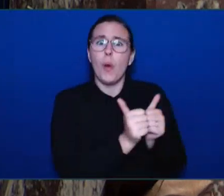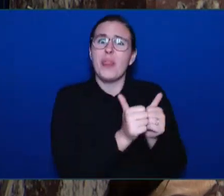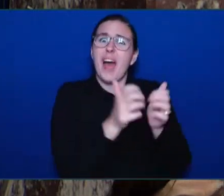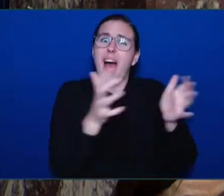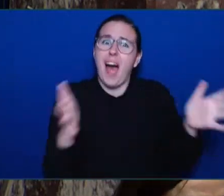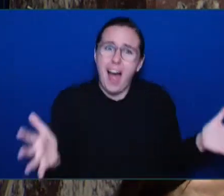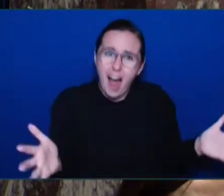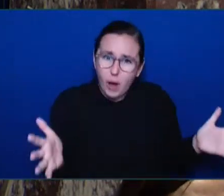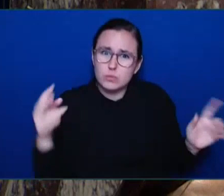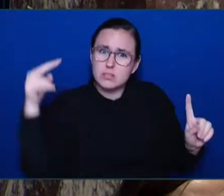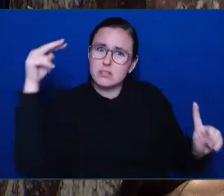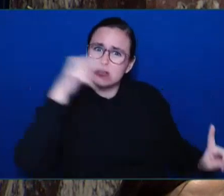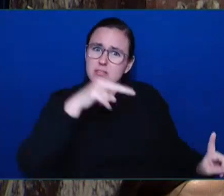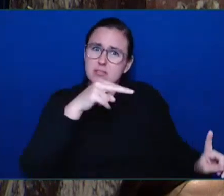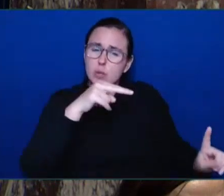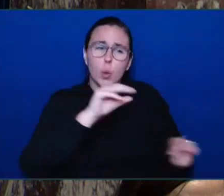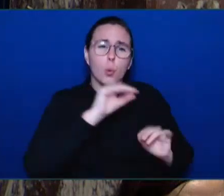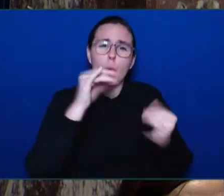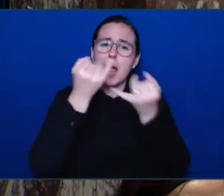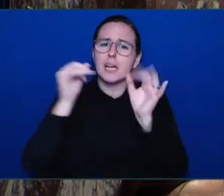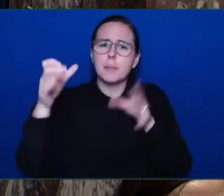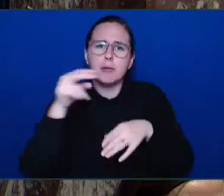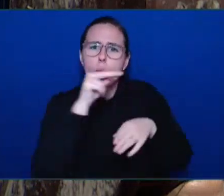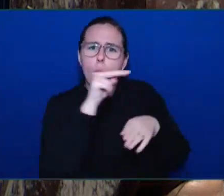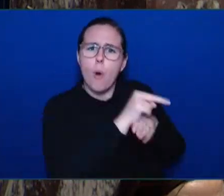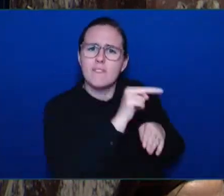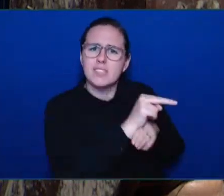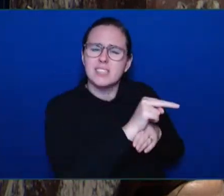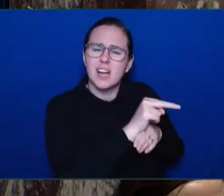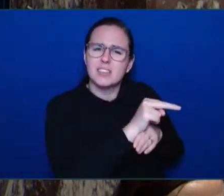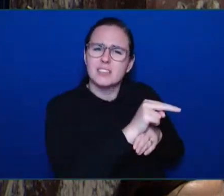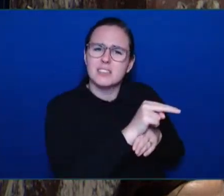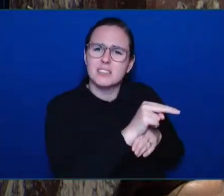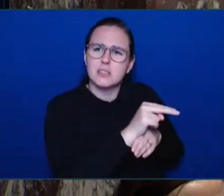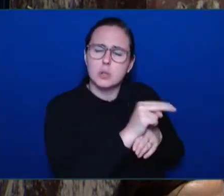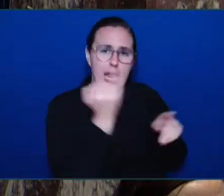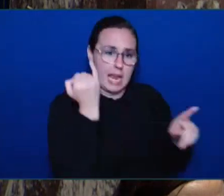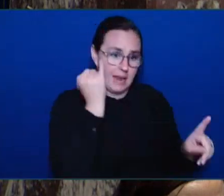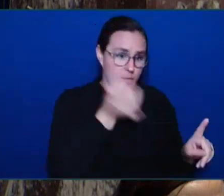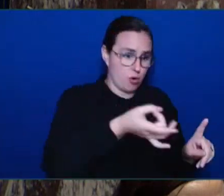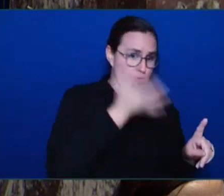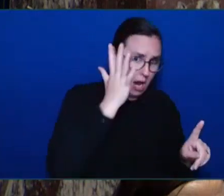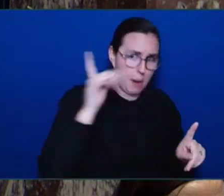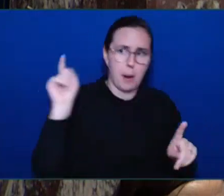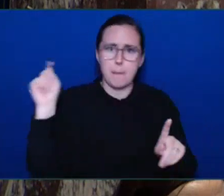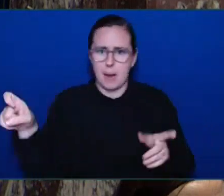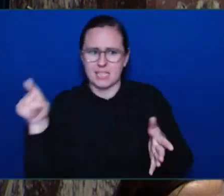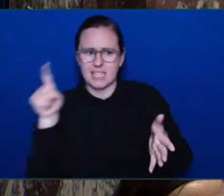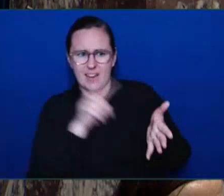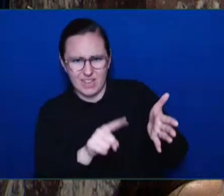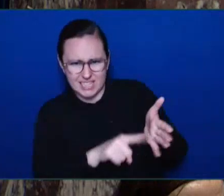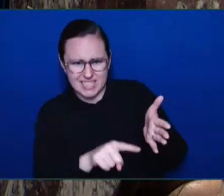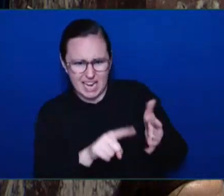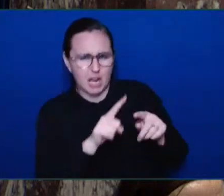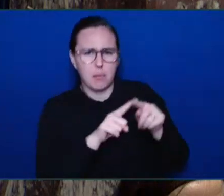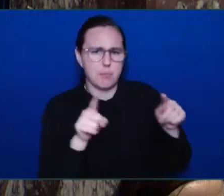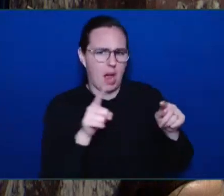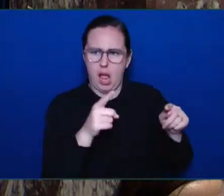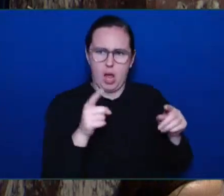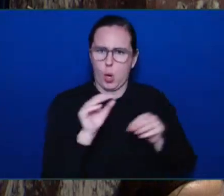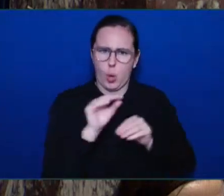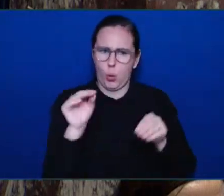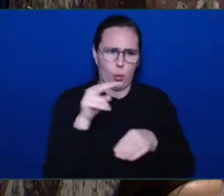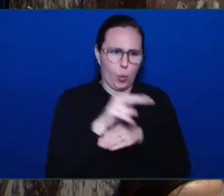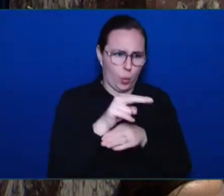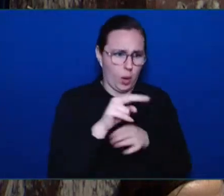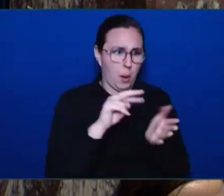investigation, and his loitering is threatening the safety of the public and the people who do his work. Does he support the status